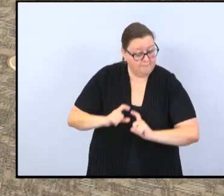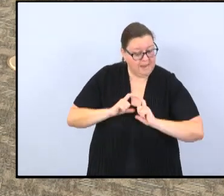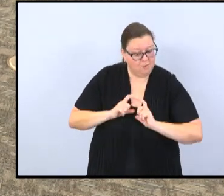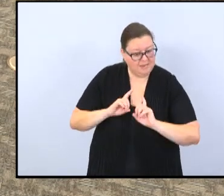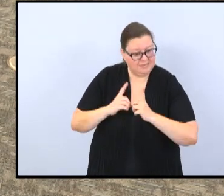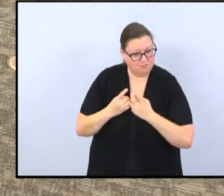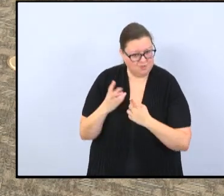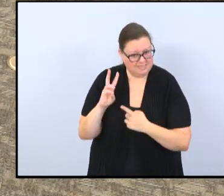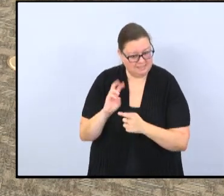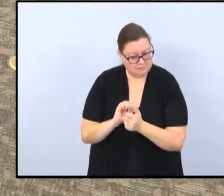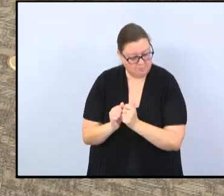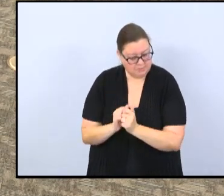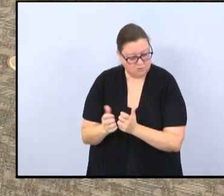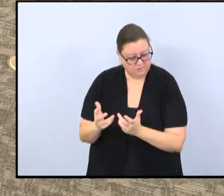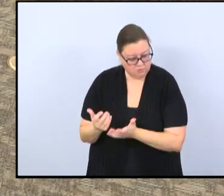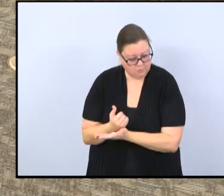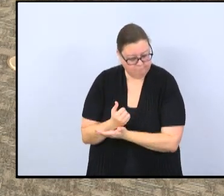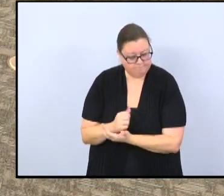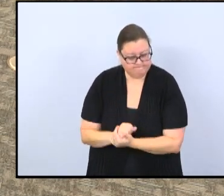competition.